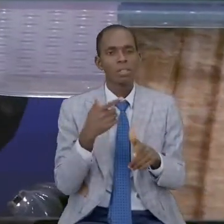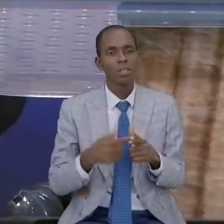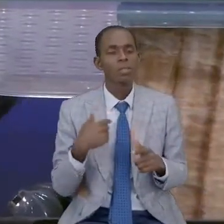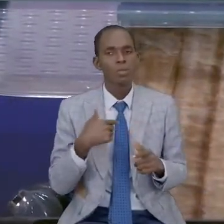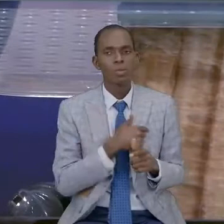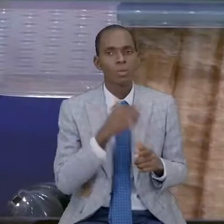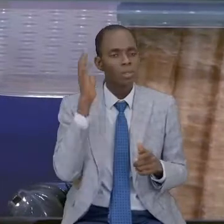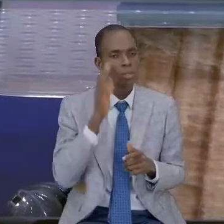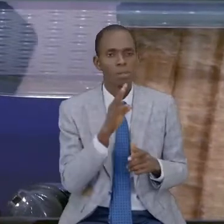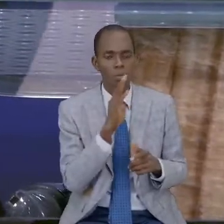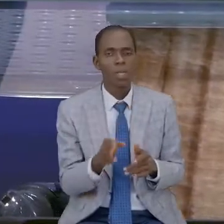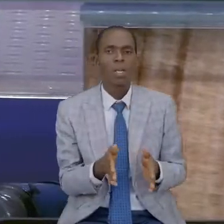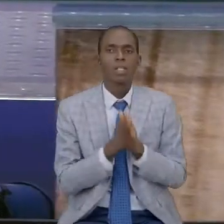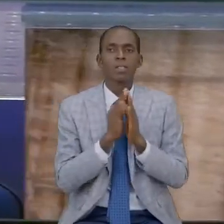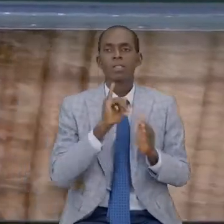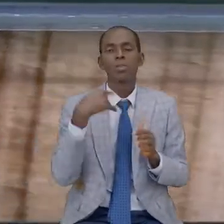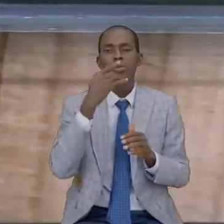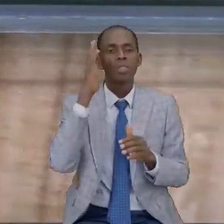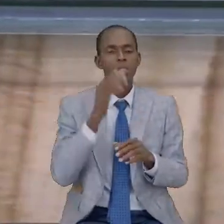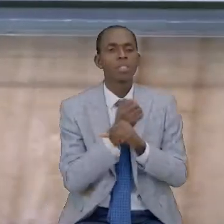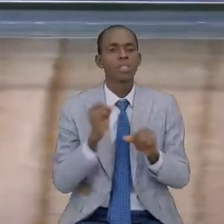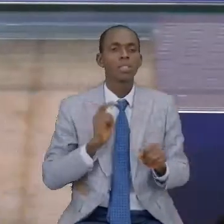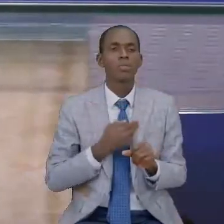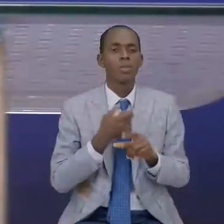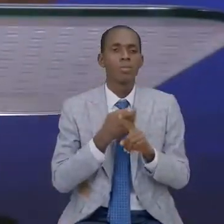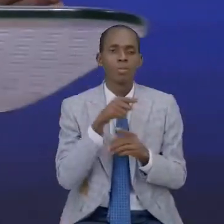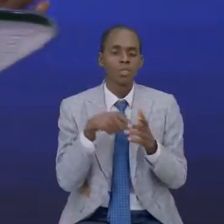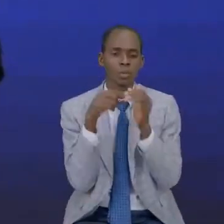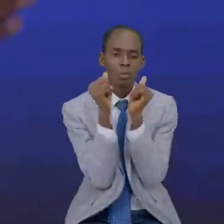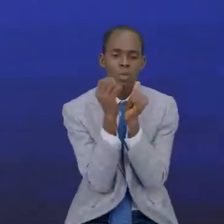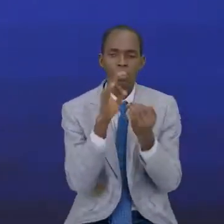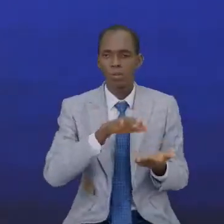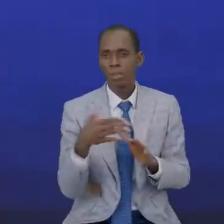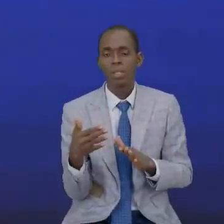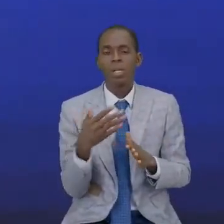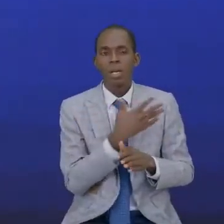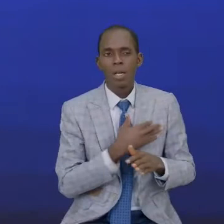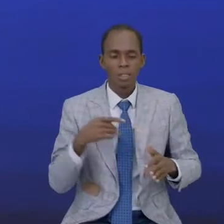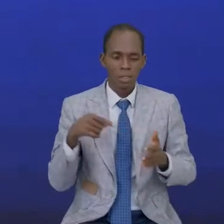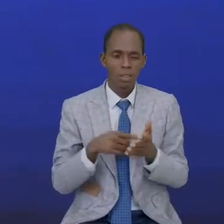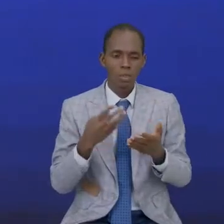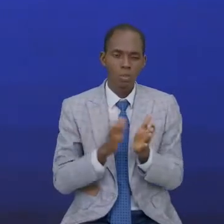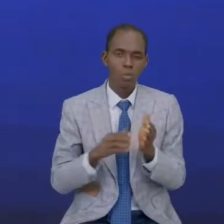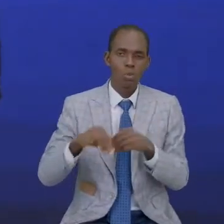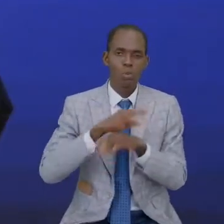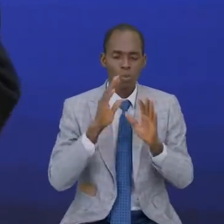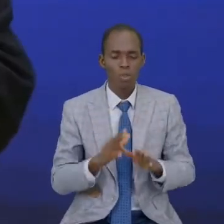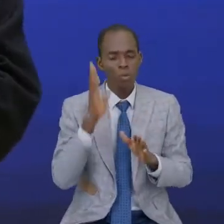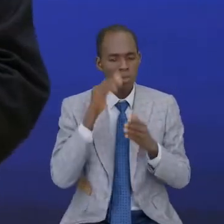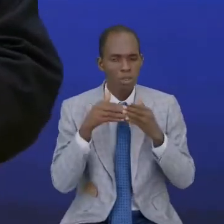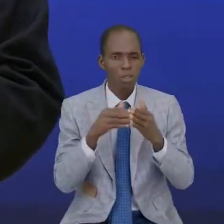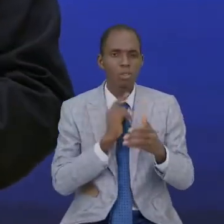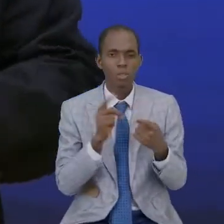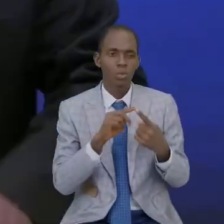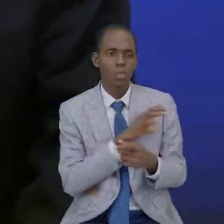shall save me from this body of death? And that schoolmaster will then lead us to Christ, who alone can forgive, who alone